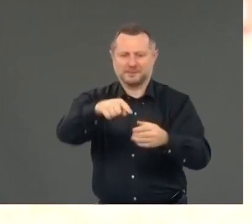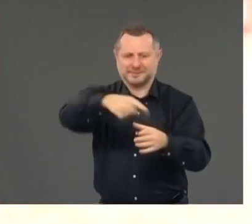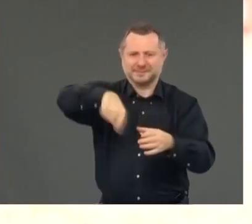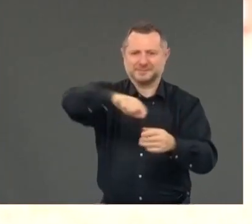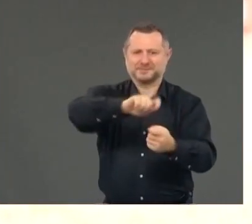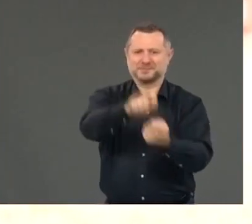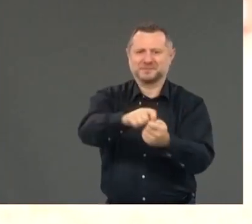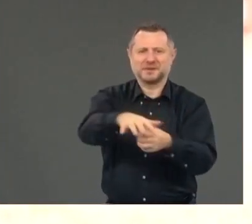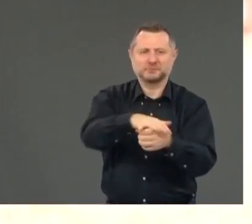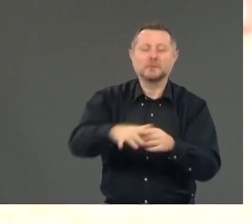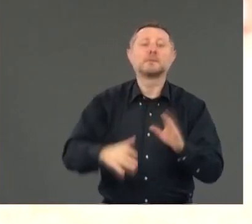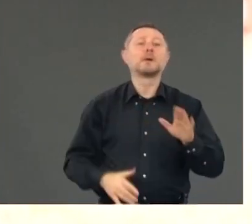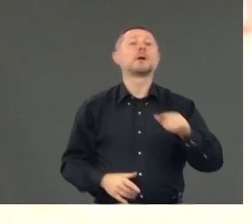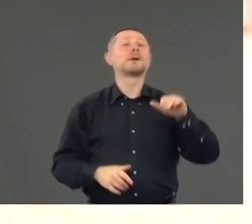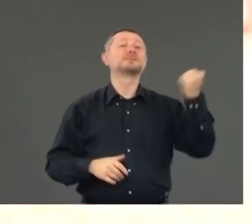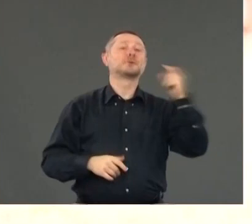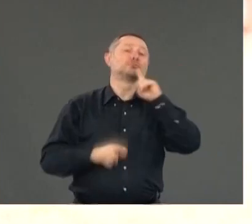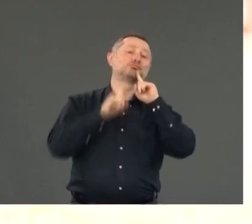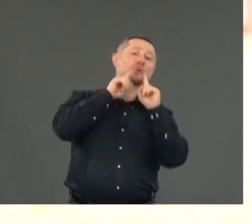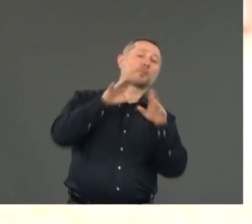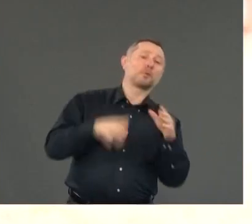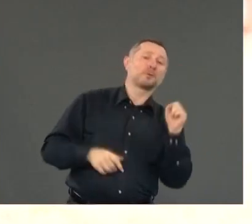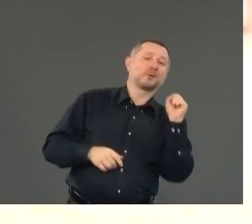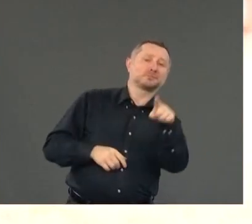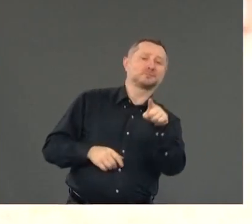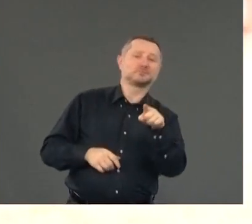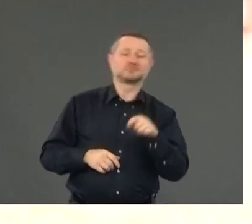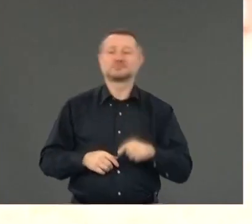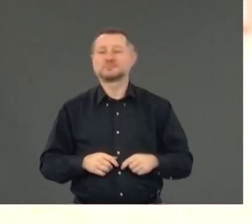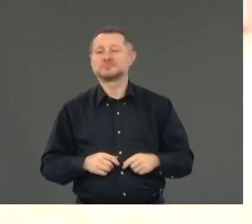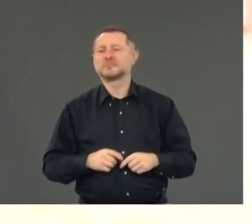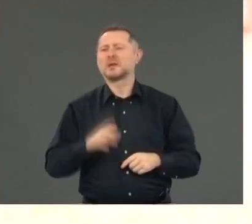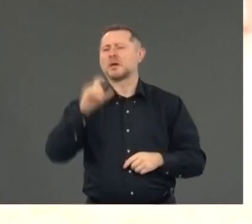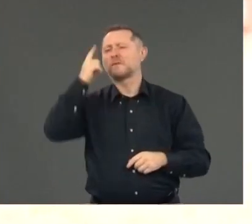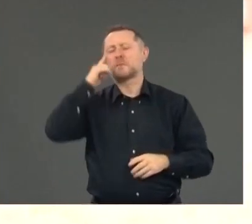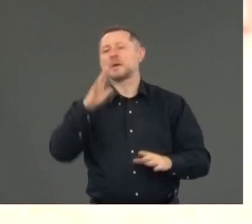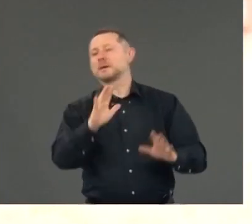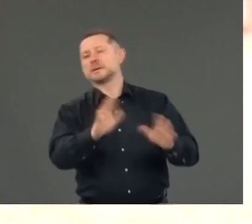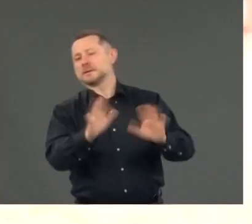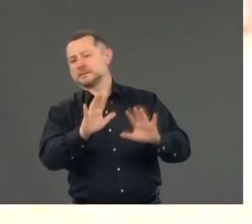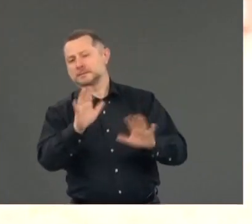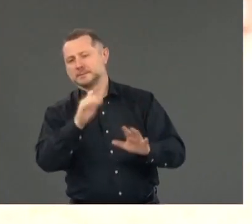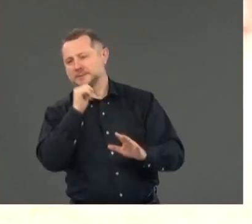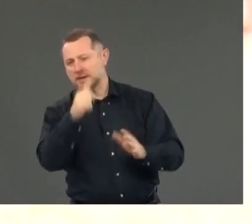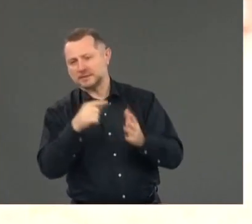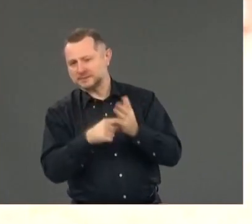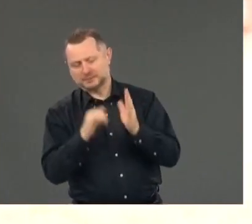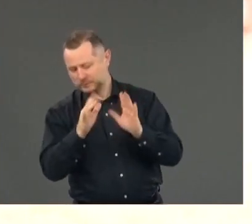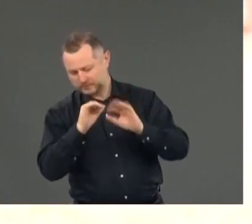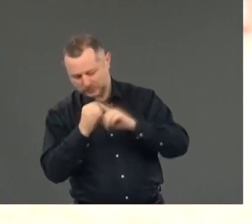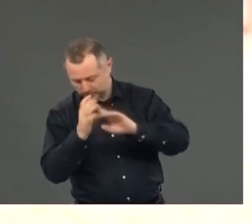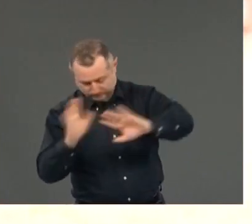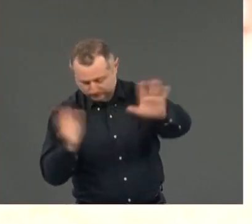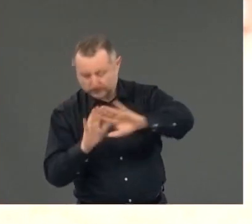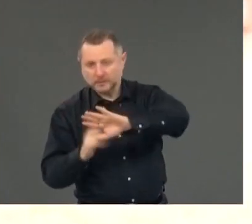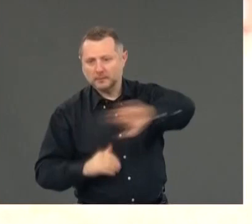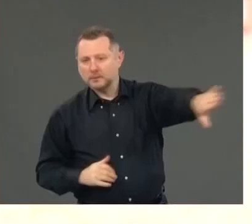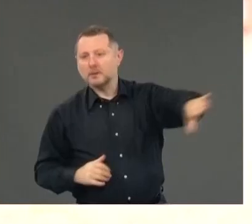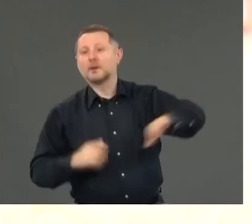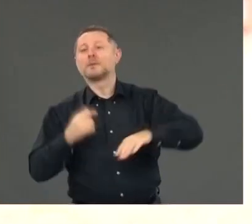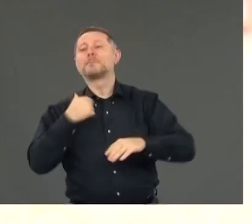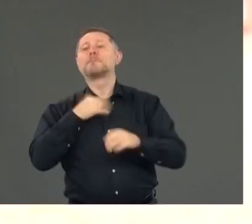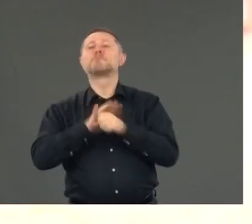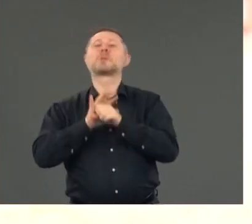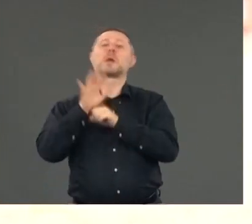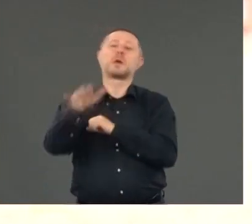being denied or saying, no, not you, not yet? That's not the situation we're in. We have extra